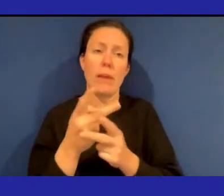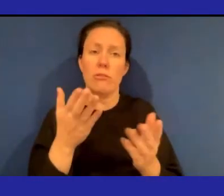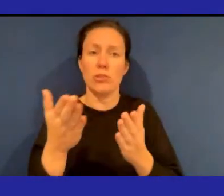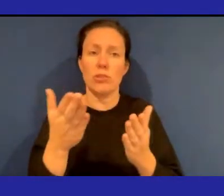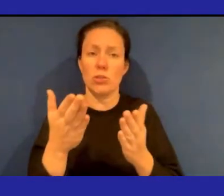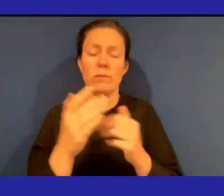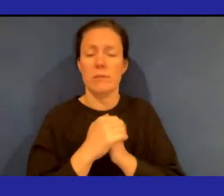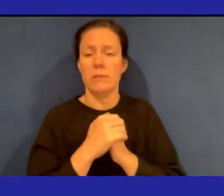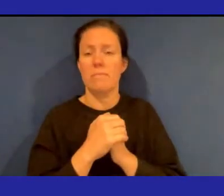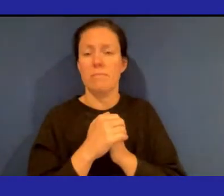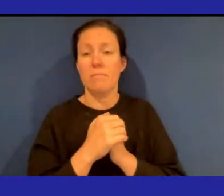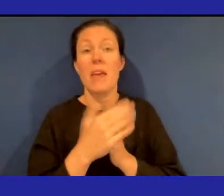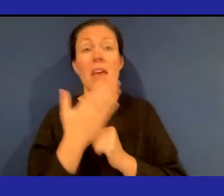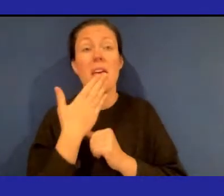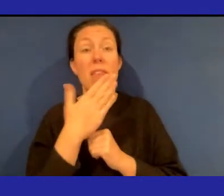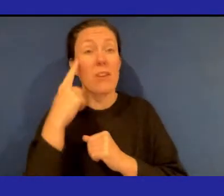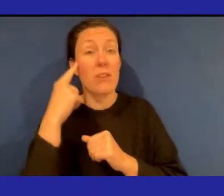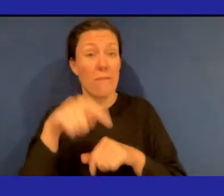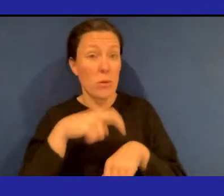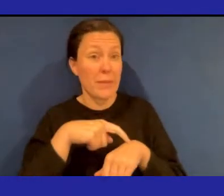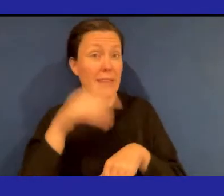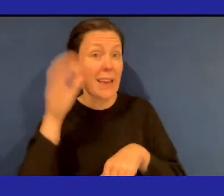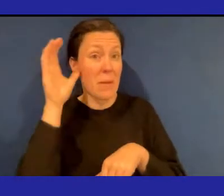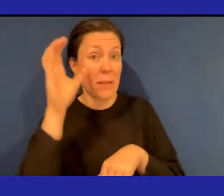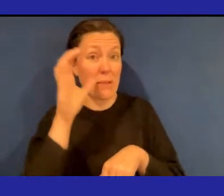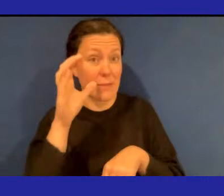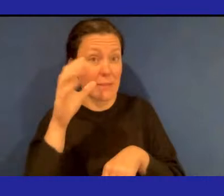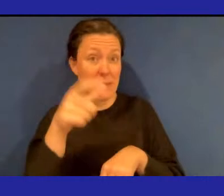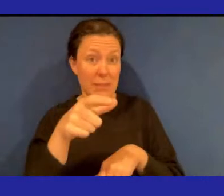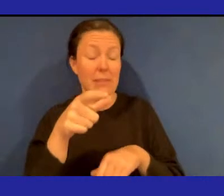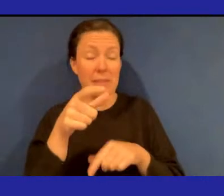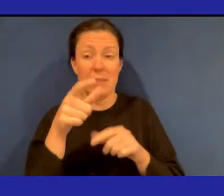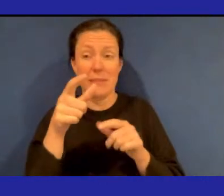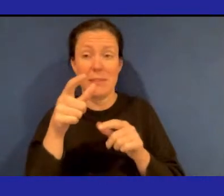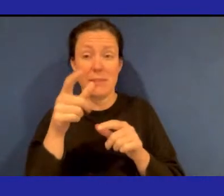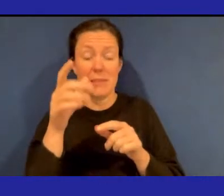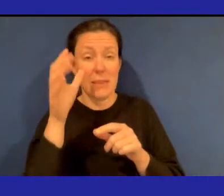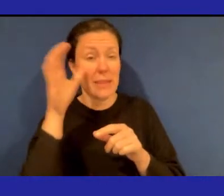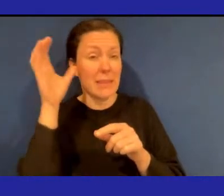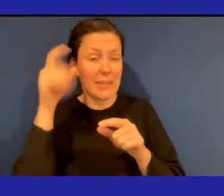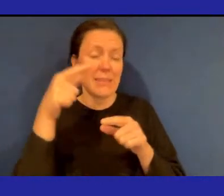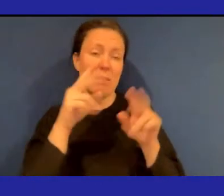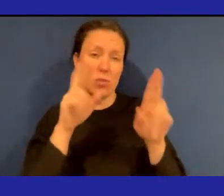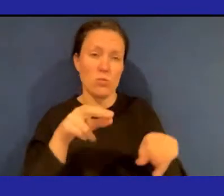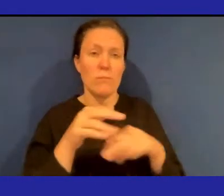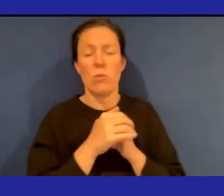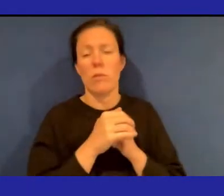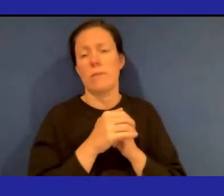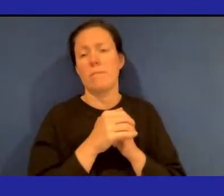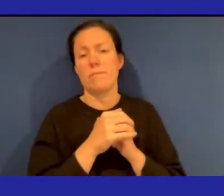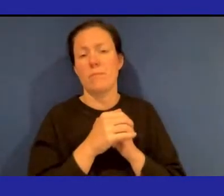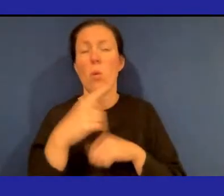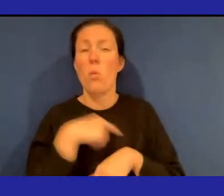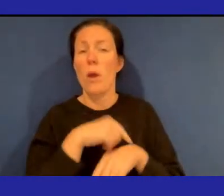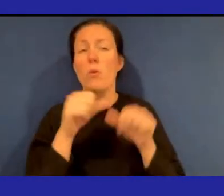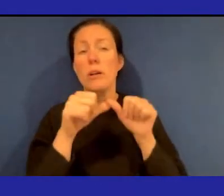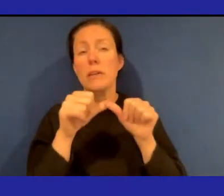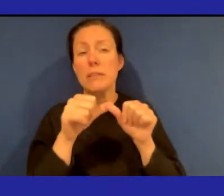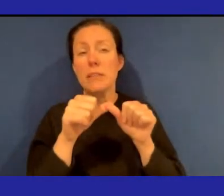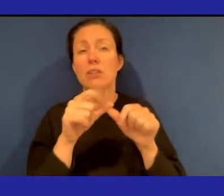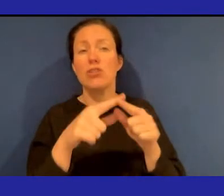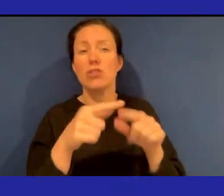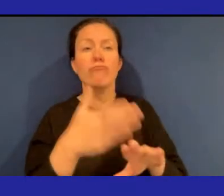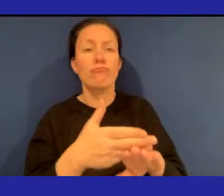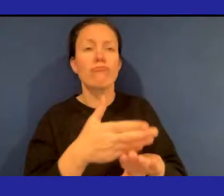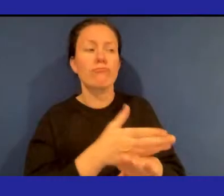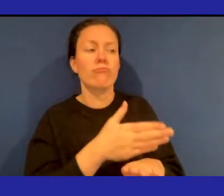thank you for listening to this report this evening. Together, we will continue to elevate the quality of the care